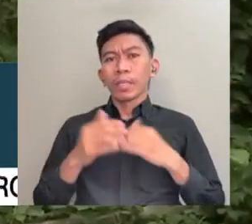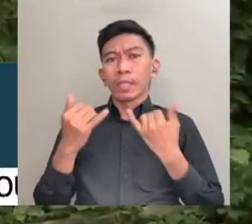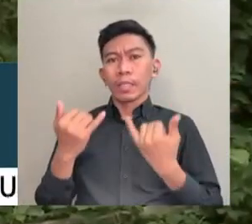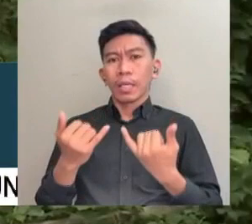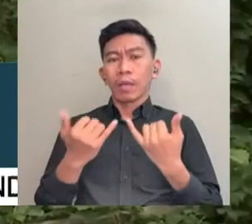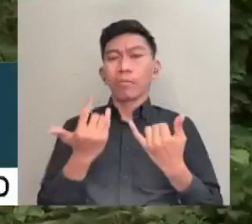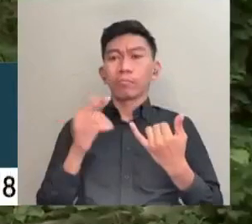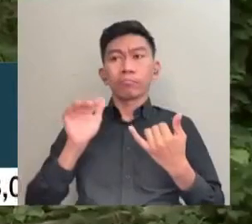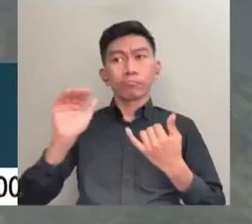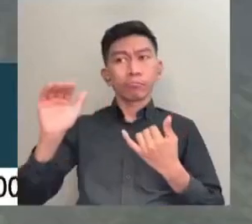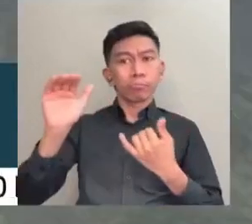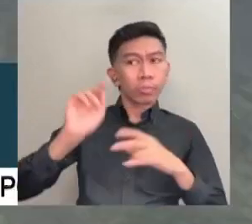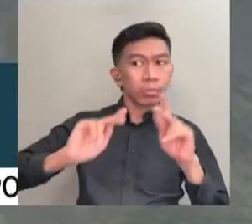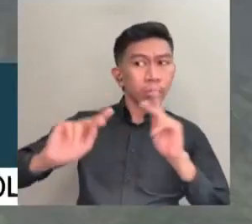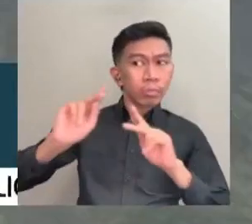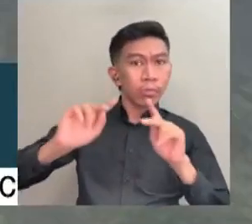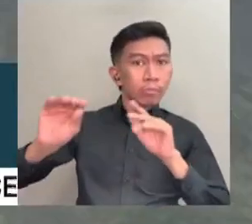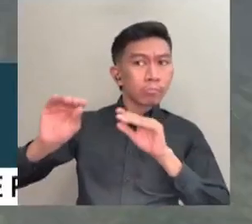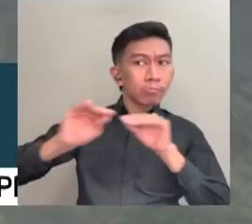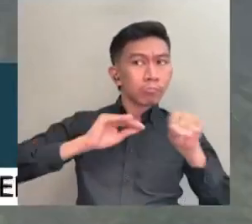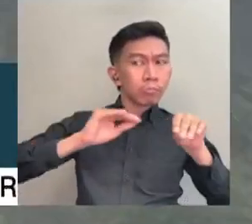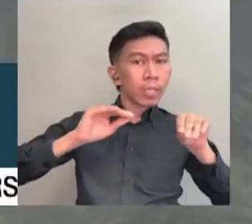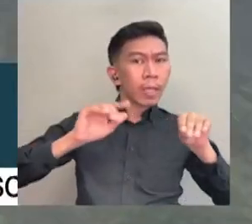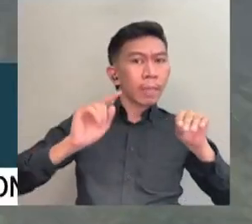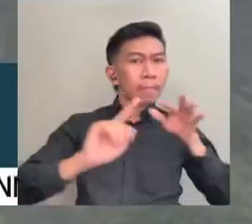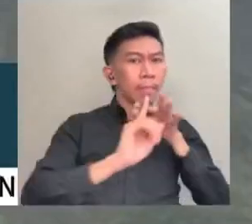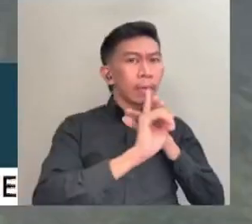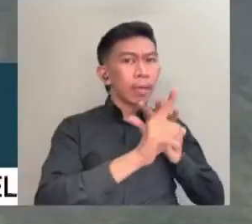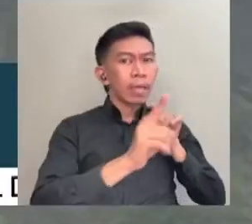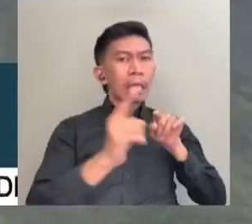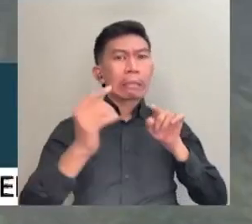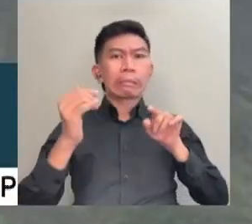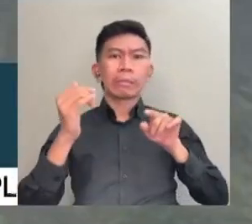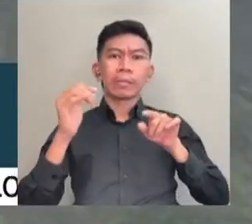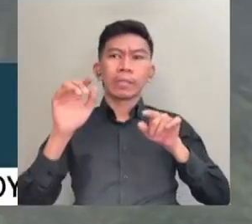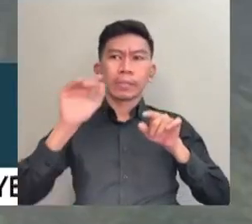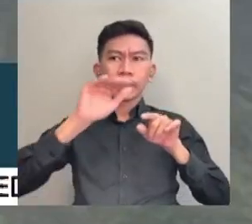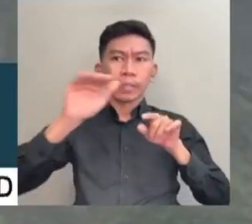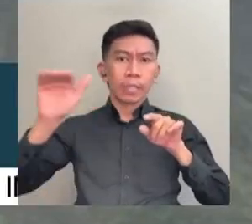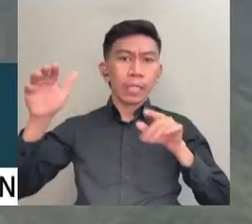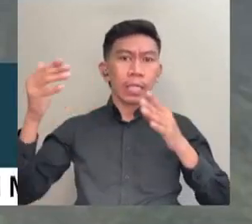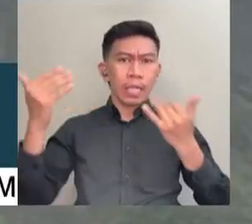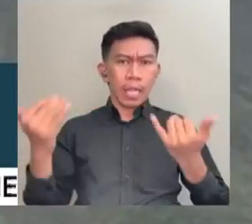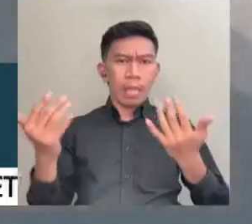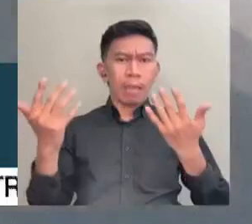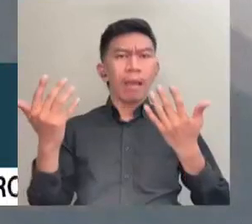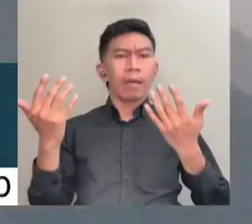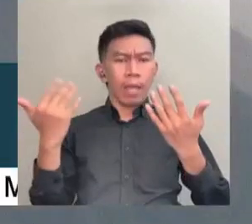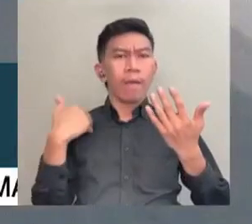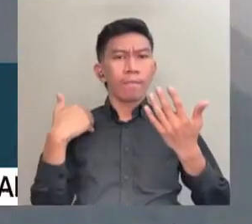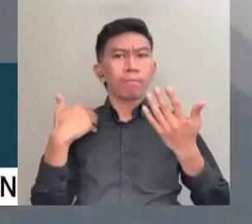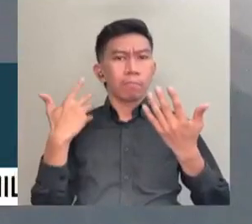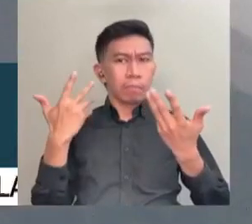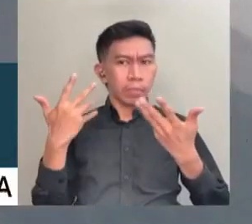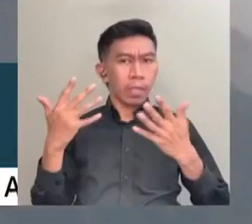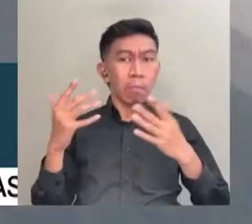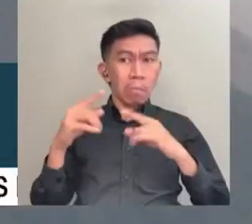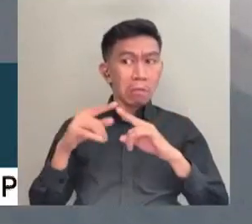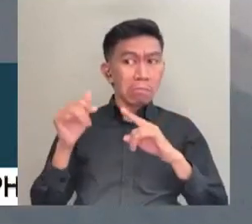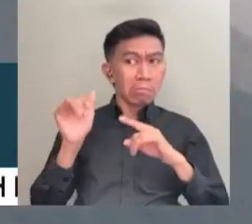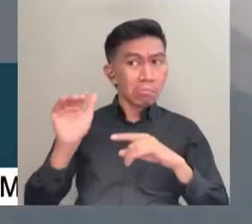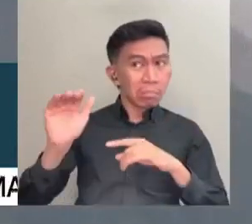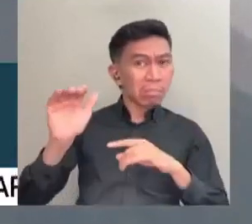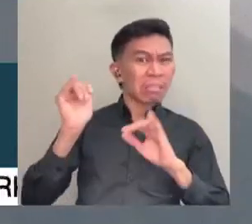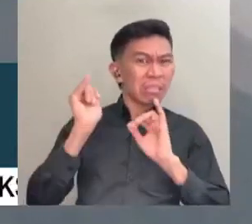the residents inside the 6 kilometers permanent danger zone have stopped already. Those who still refuse to evacuate